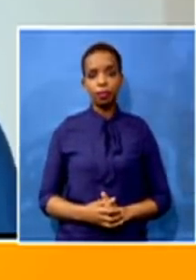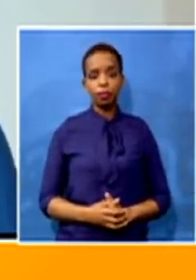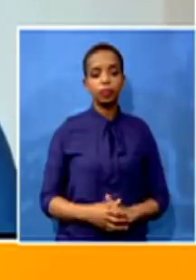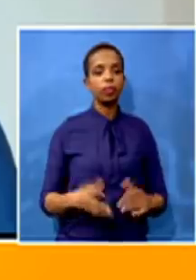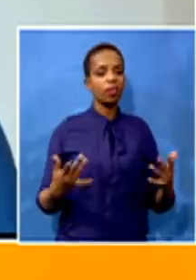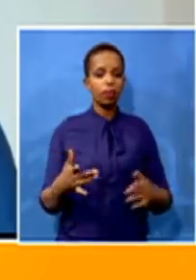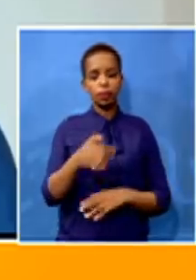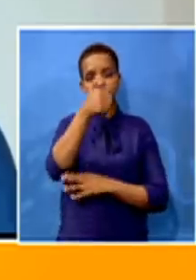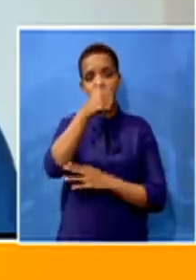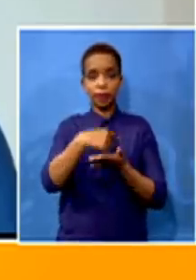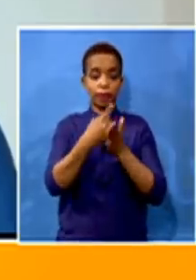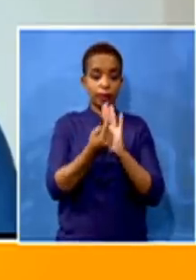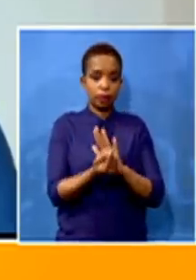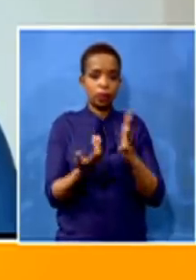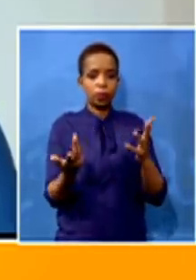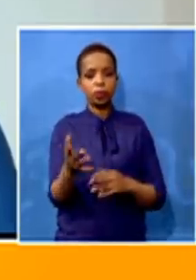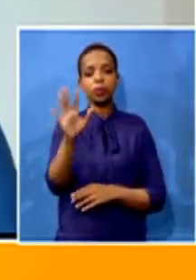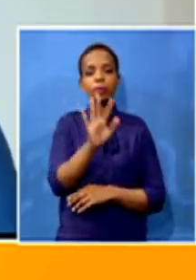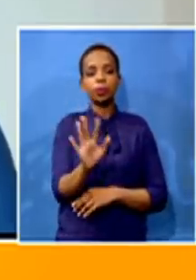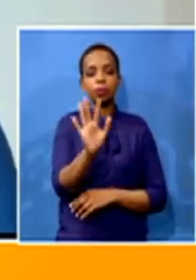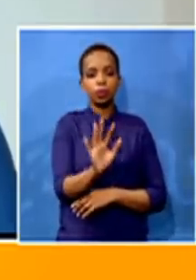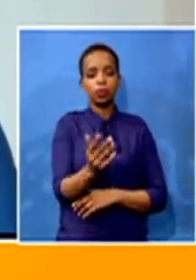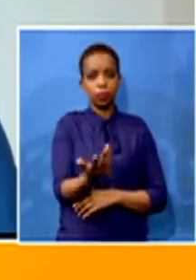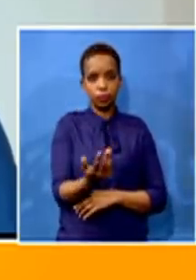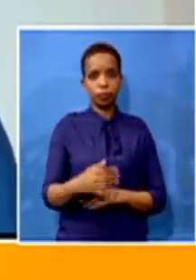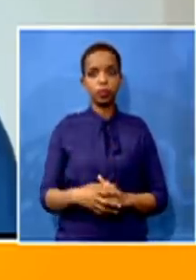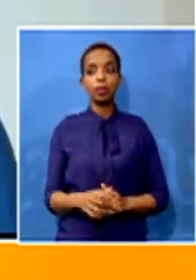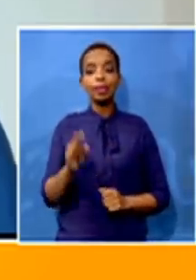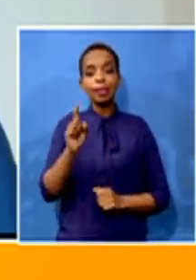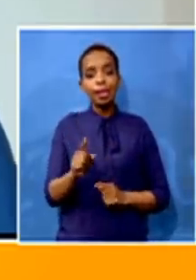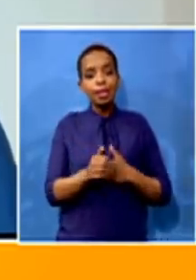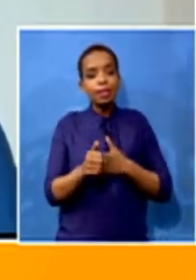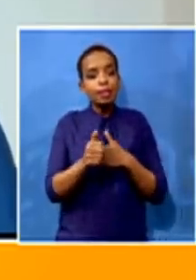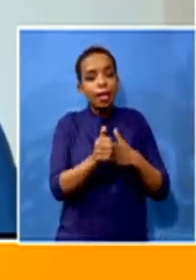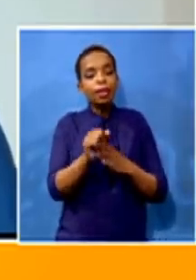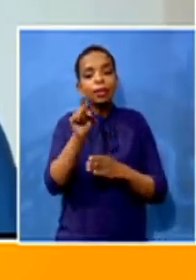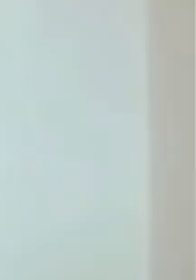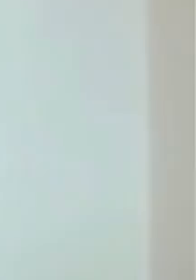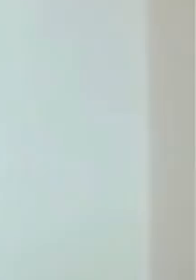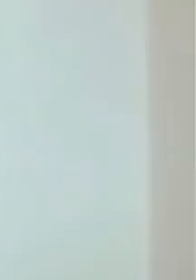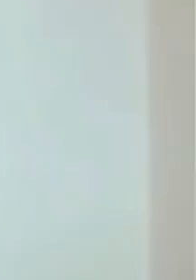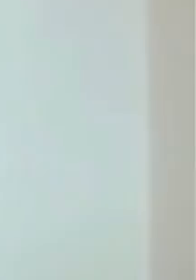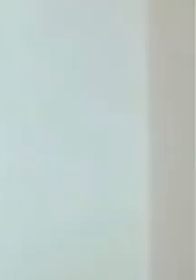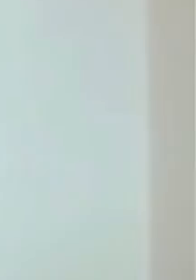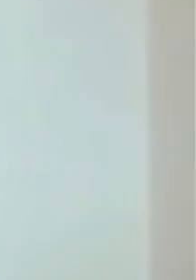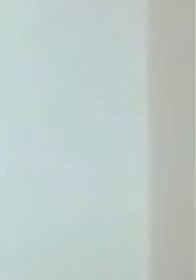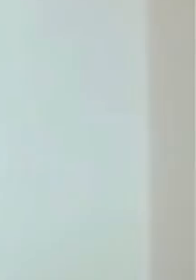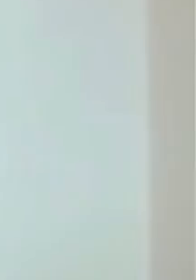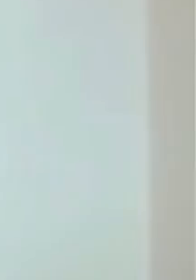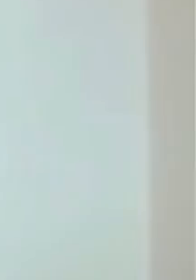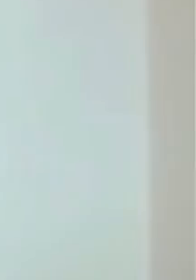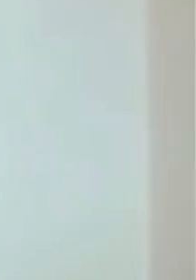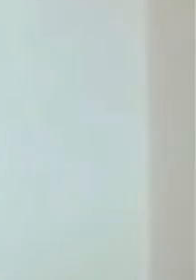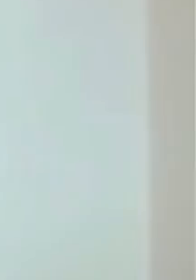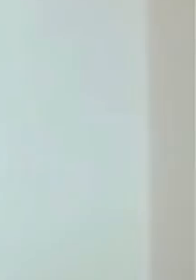weeks or so, science, was the one that was guiding everything. But that it started